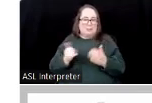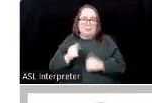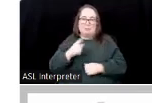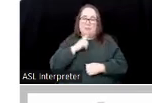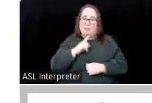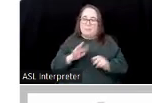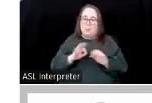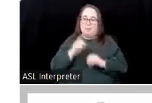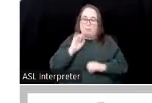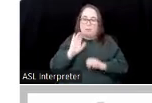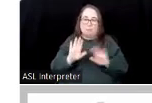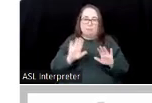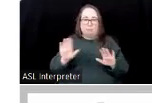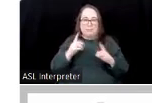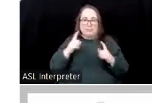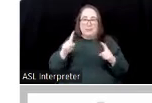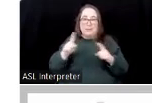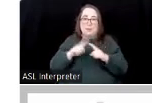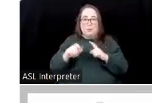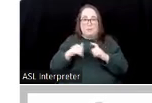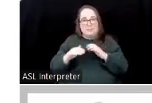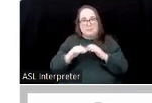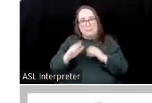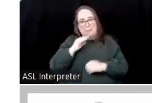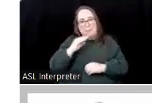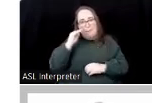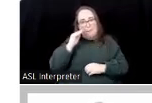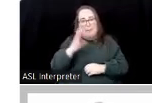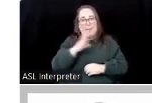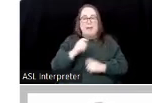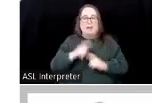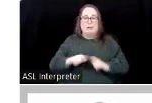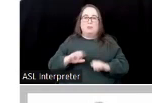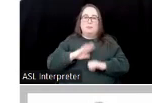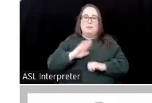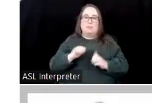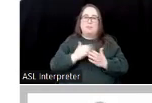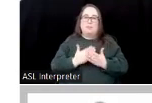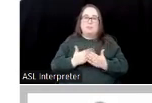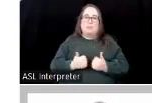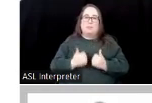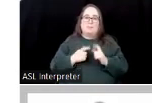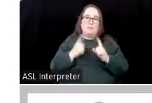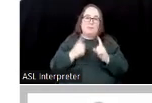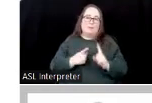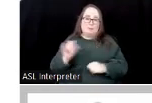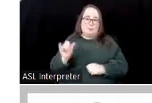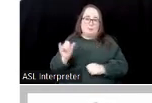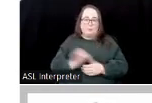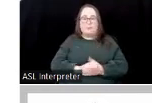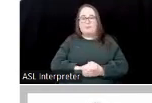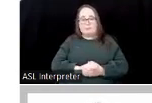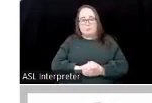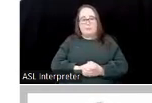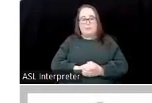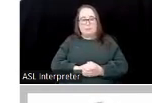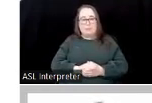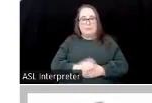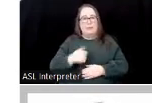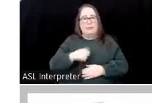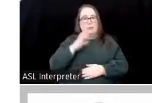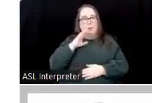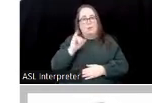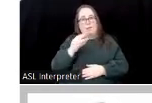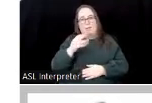success in having a stable home, but also to meet all of their life goals. And we know that